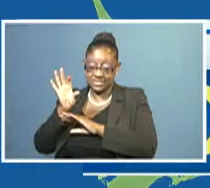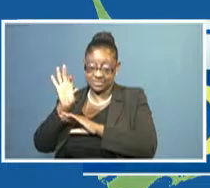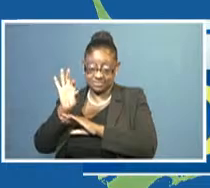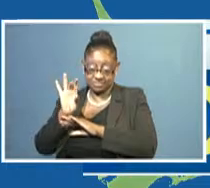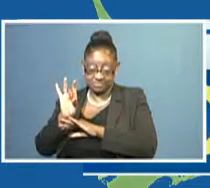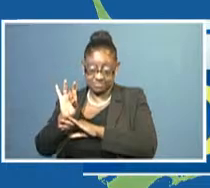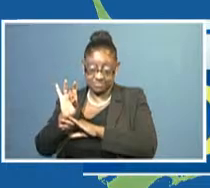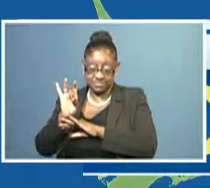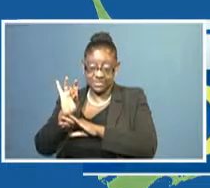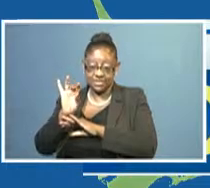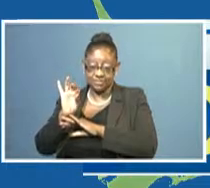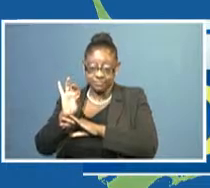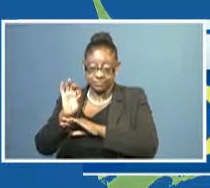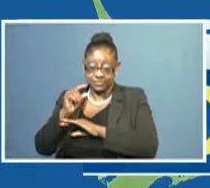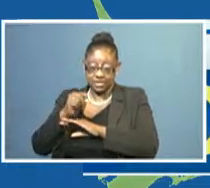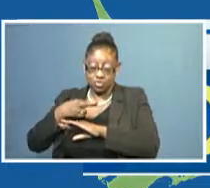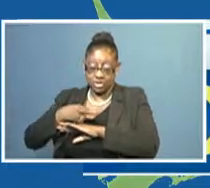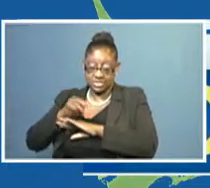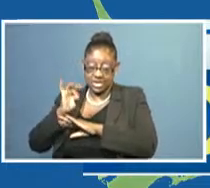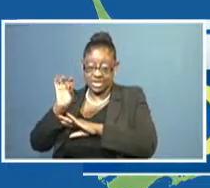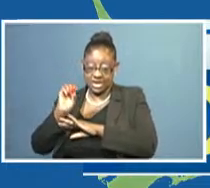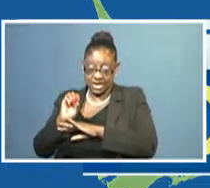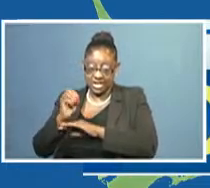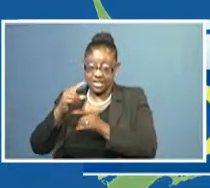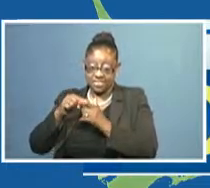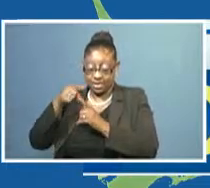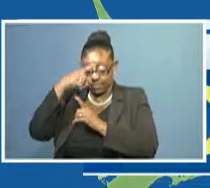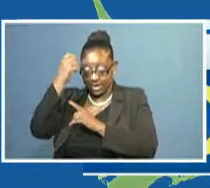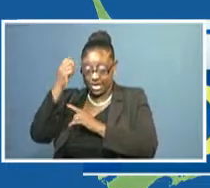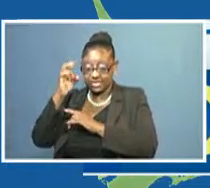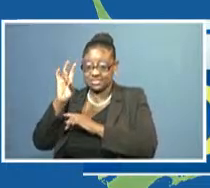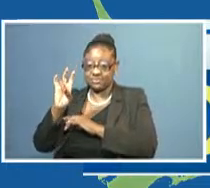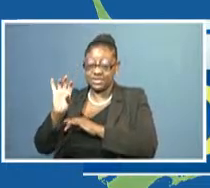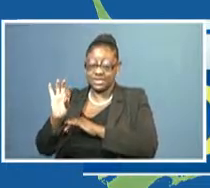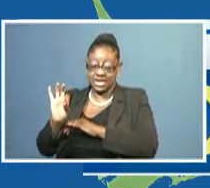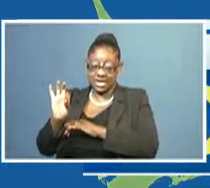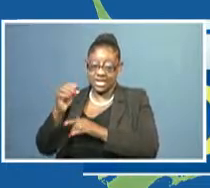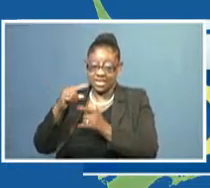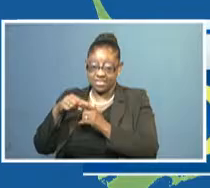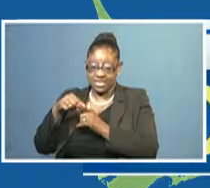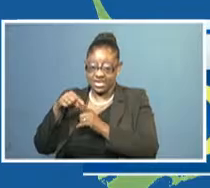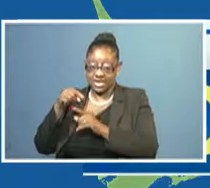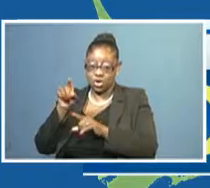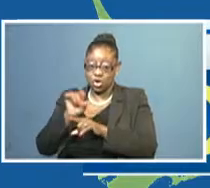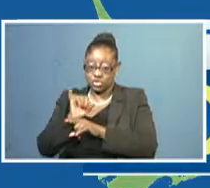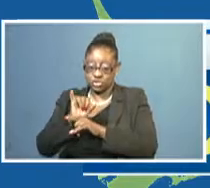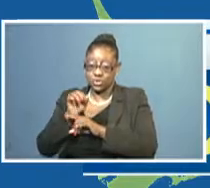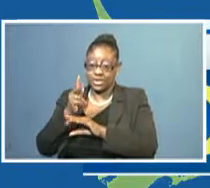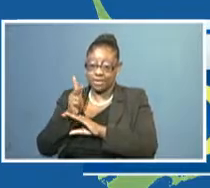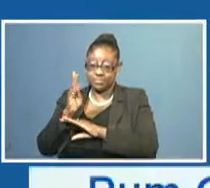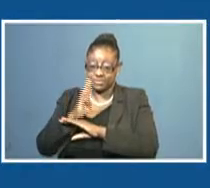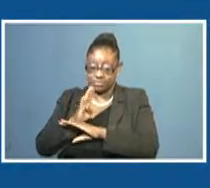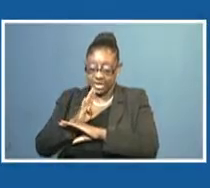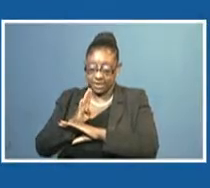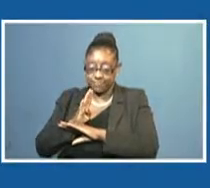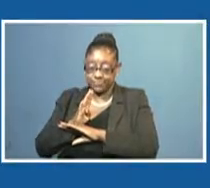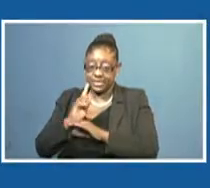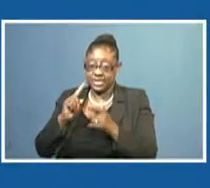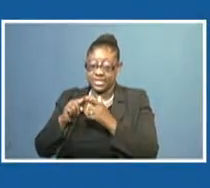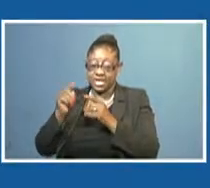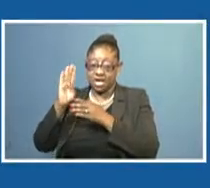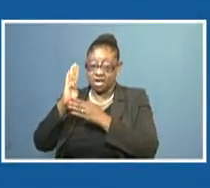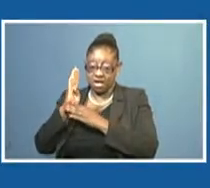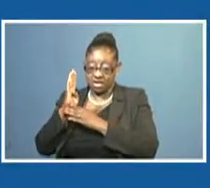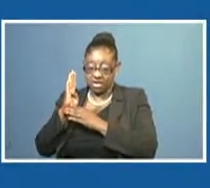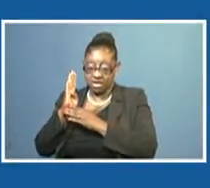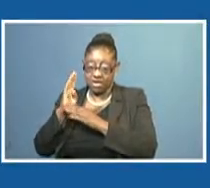Island. Rockstown, Eleuthera, 80 degrees, 79 in Black Point, Exuma, and Camps Bay, South Andros, Fresh Creek, Central Andros at 78 degrees.